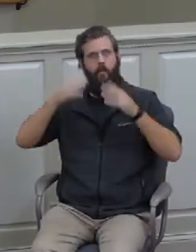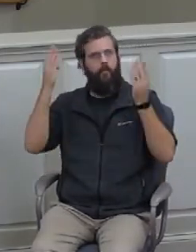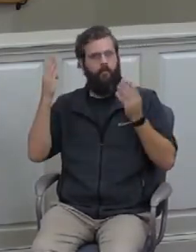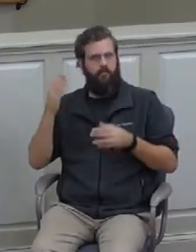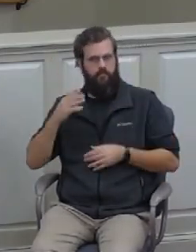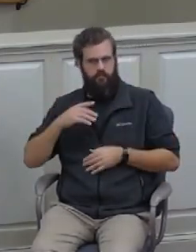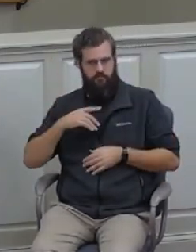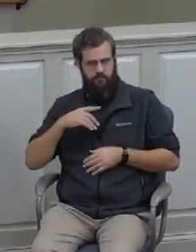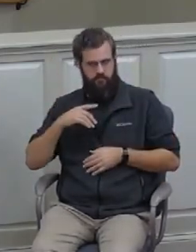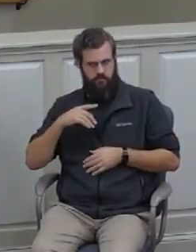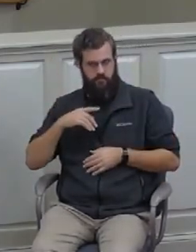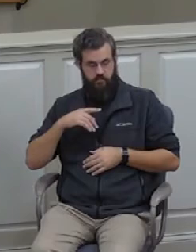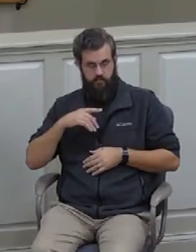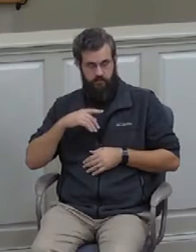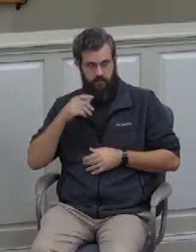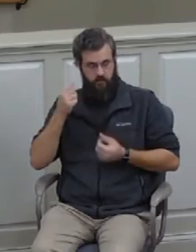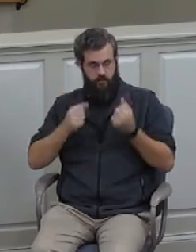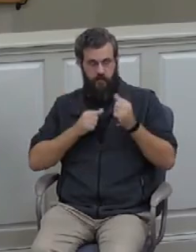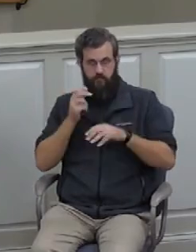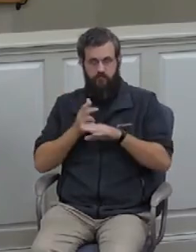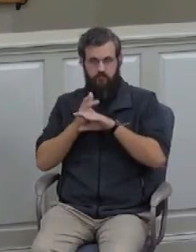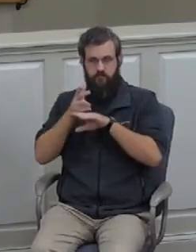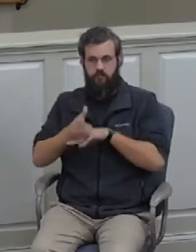miscellaneous traffic crossing through campus.